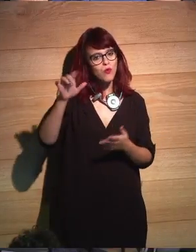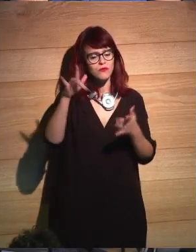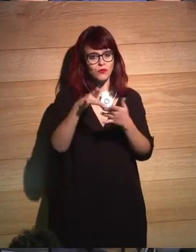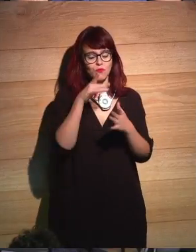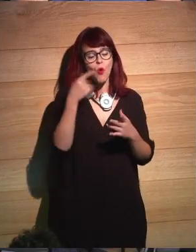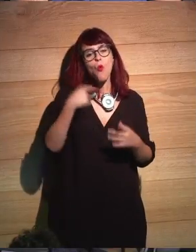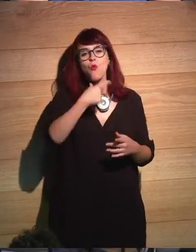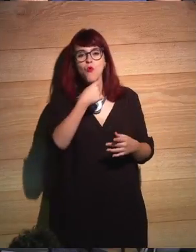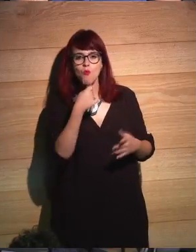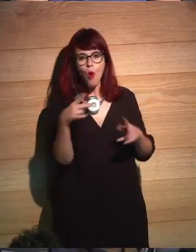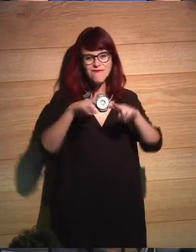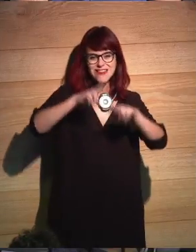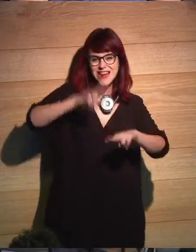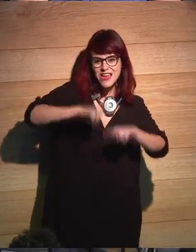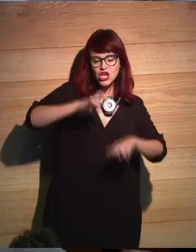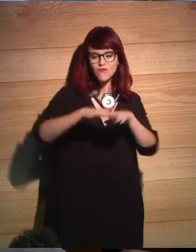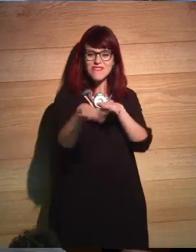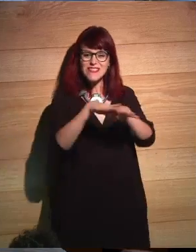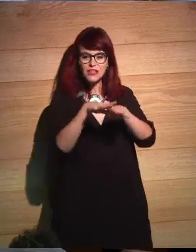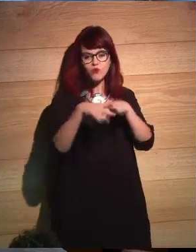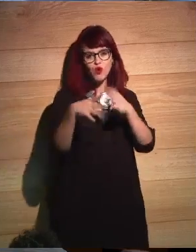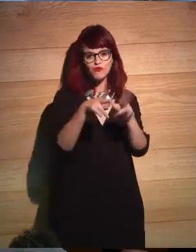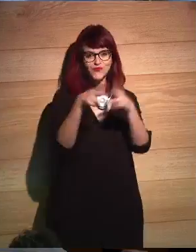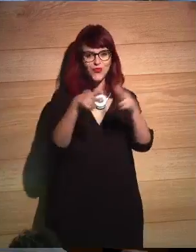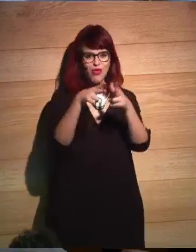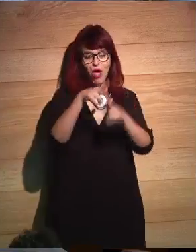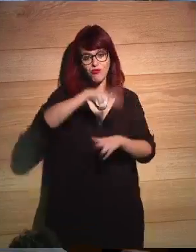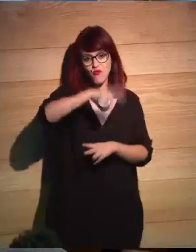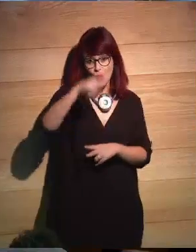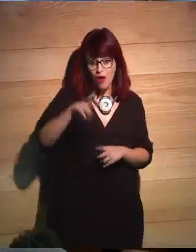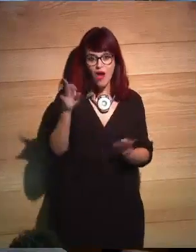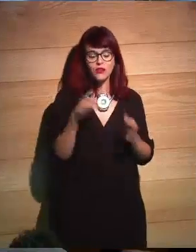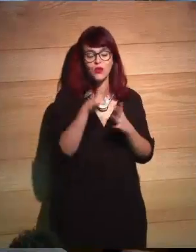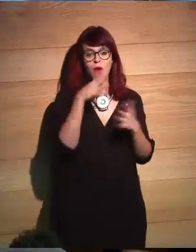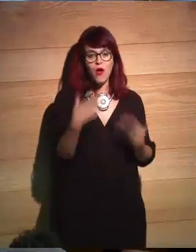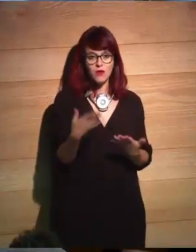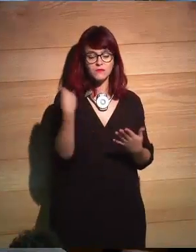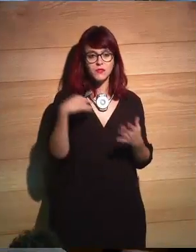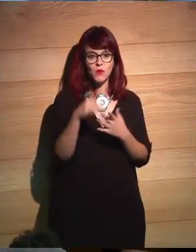himself. And he now has a more dark humor and more